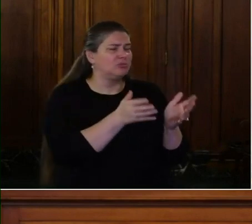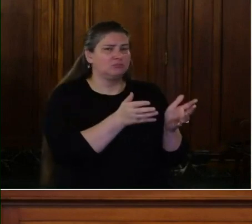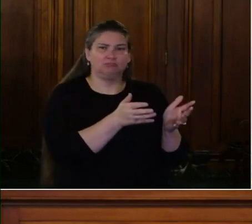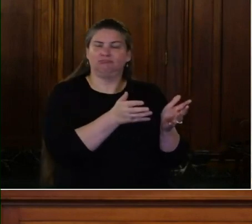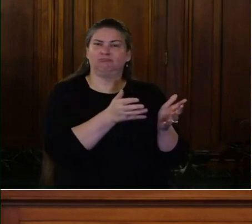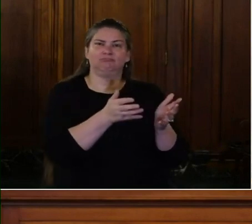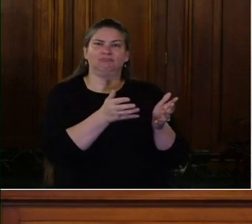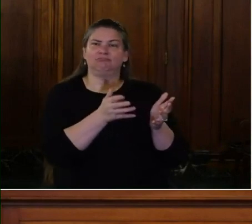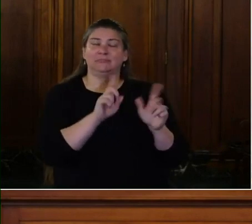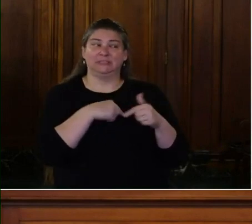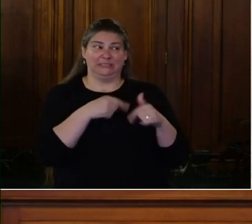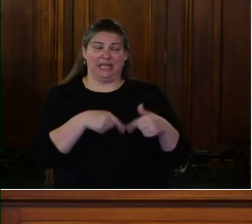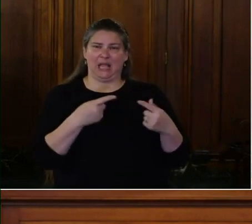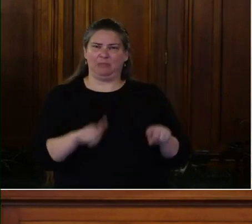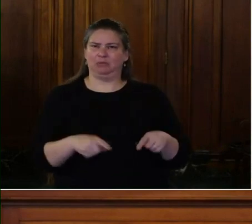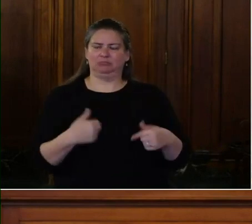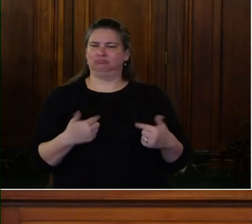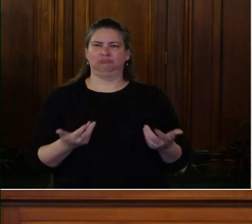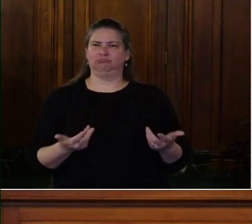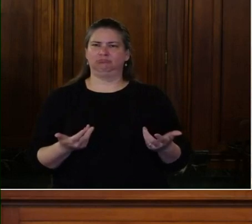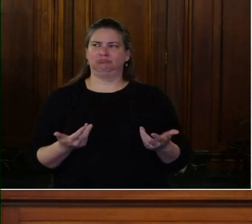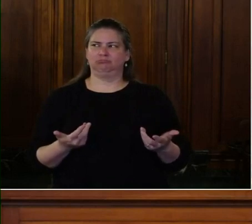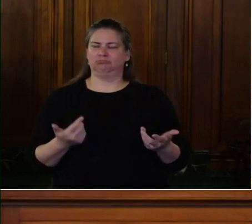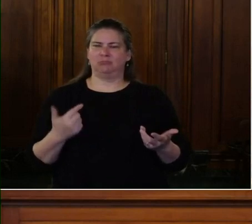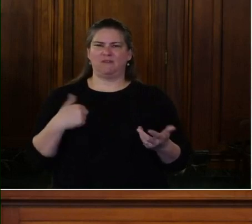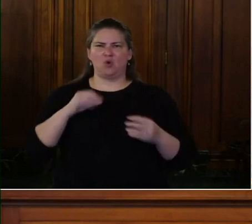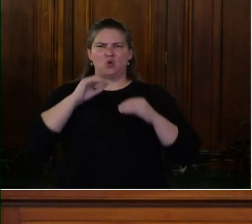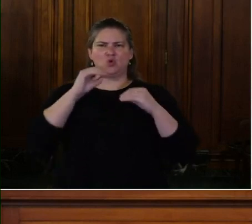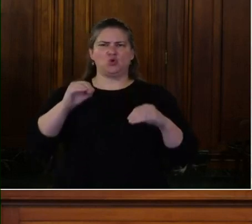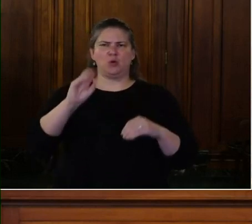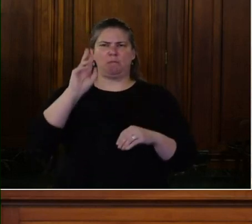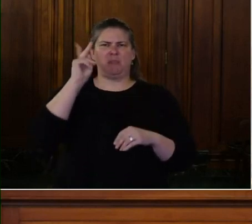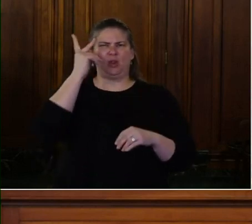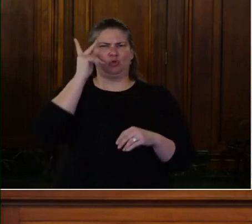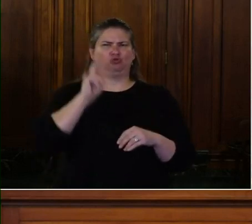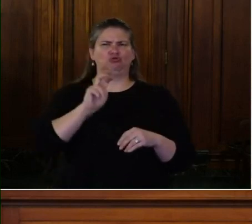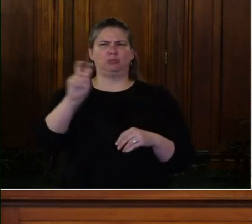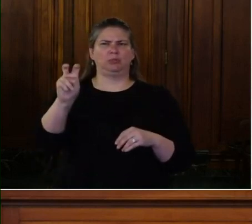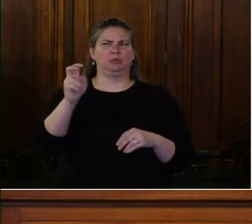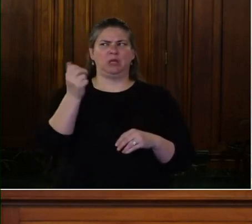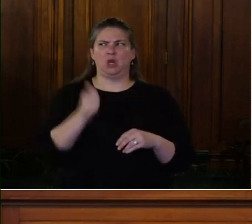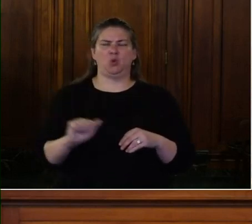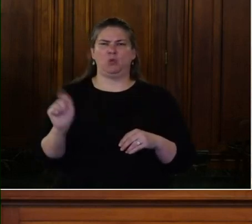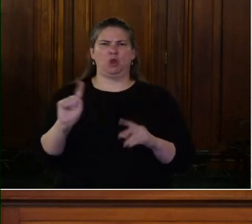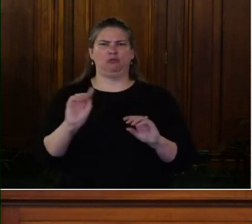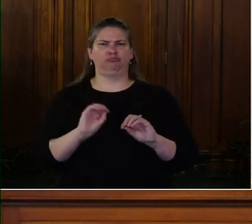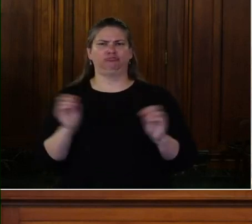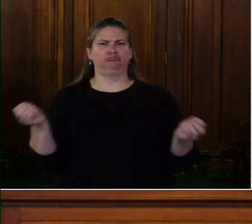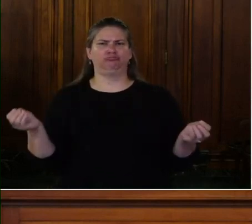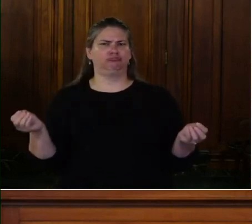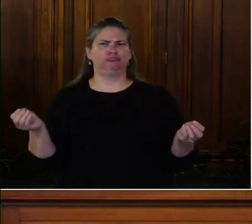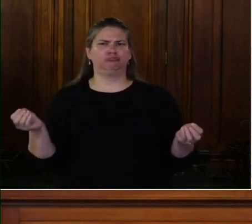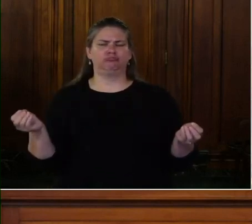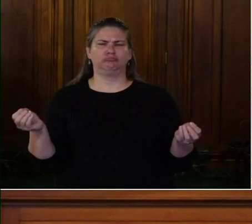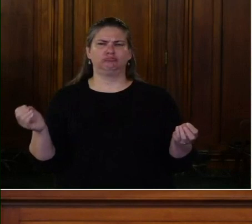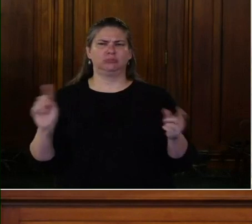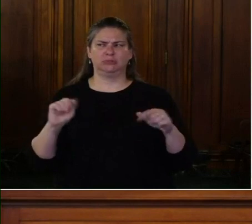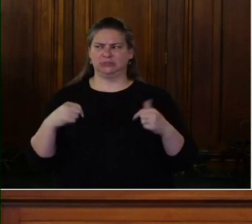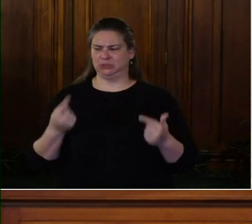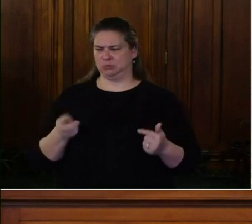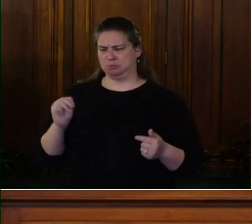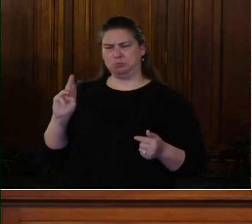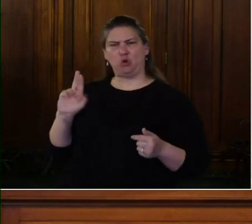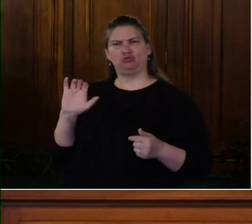possible since this. I haven't taken a political trip anywhere since early